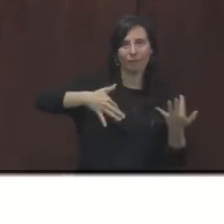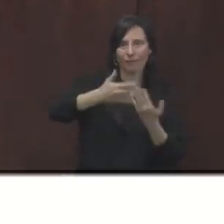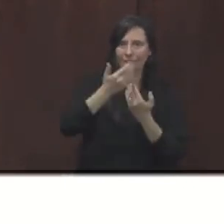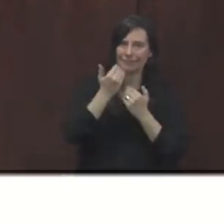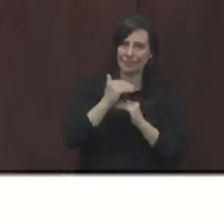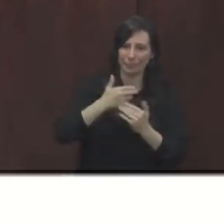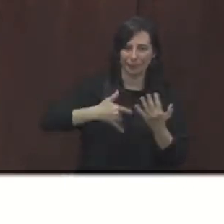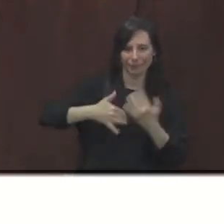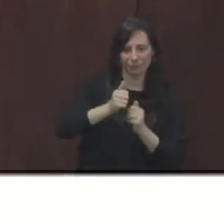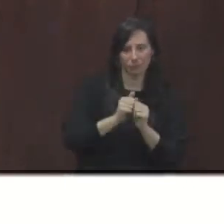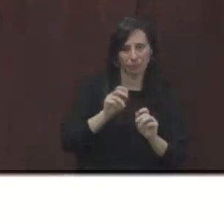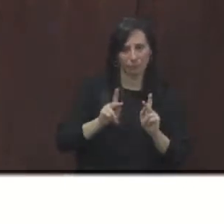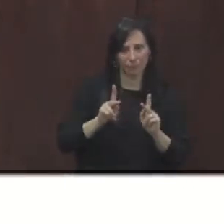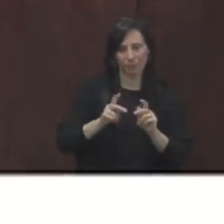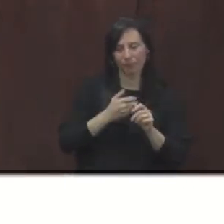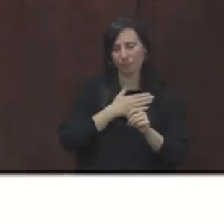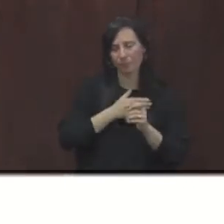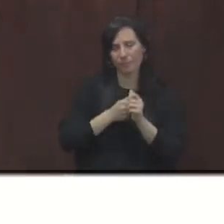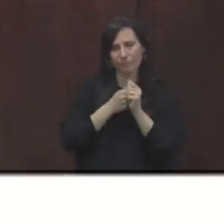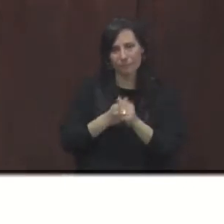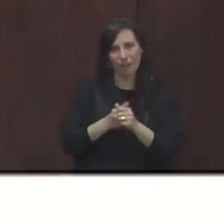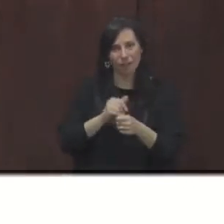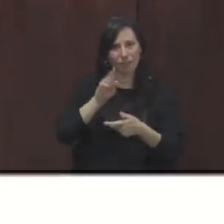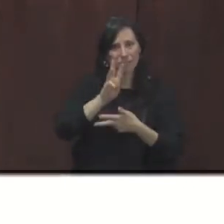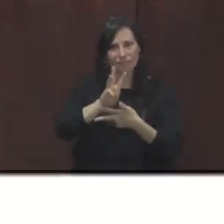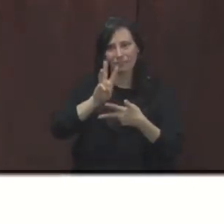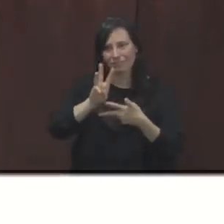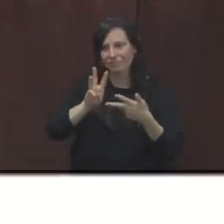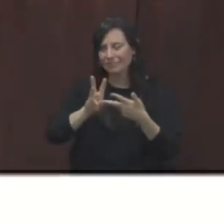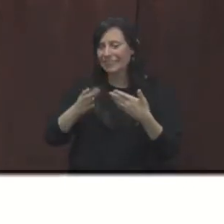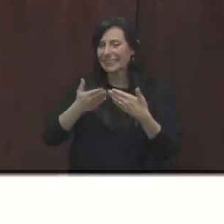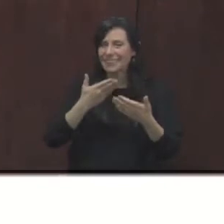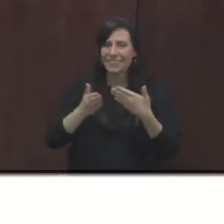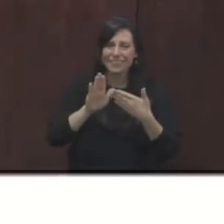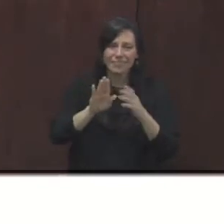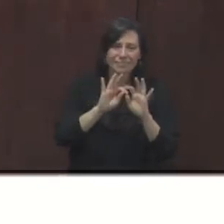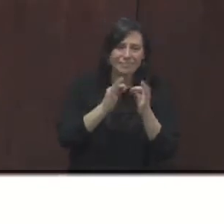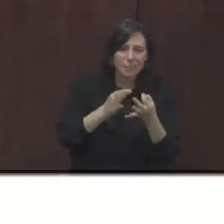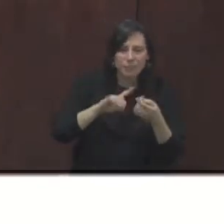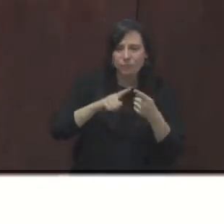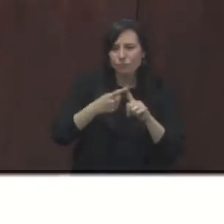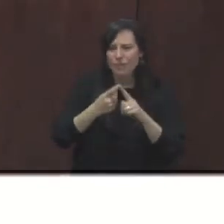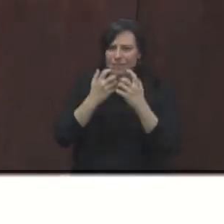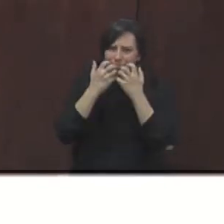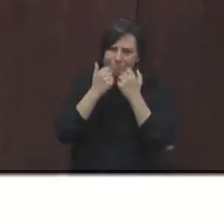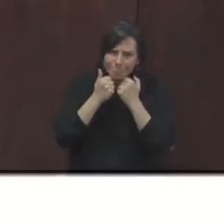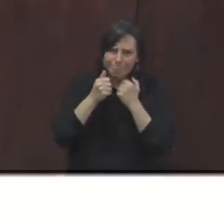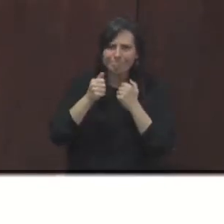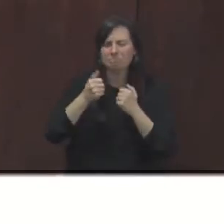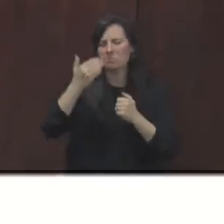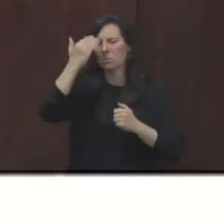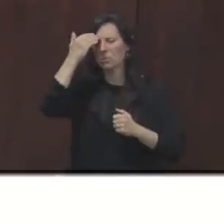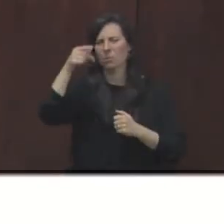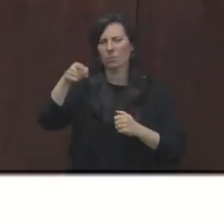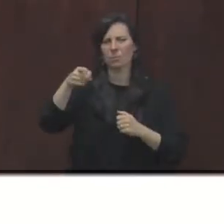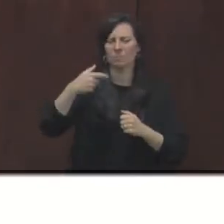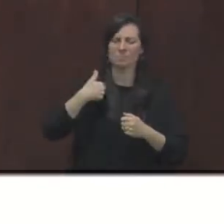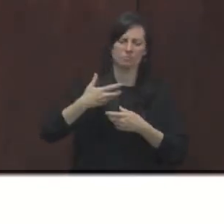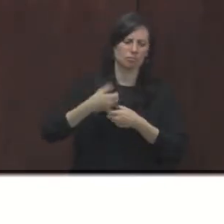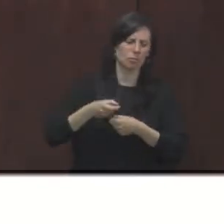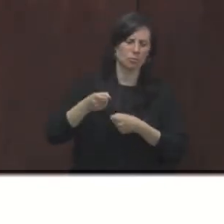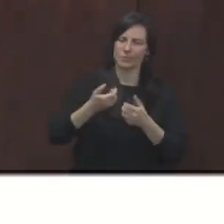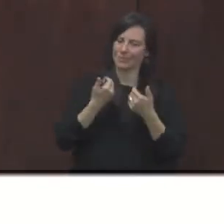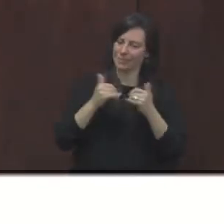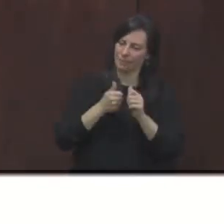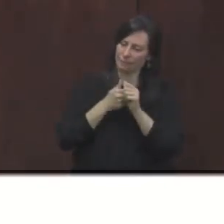W's, even with family and friends. When you know them, you trust them, still use the 3 W's, and get your